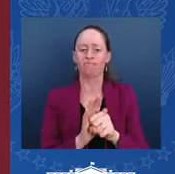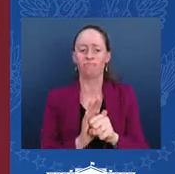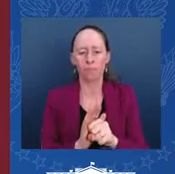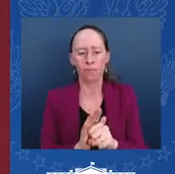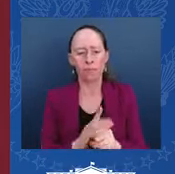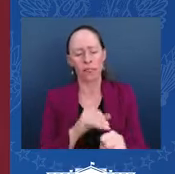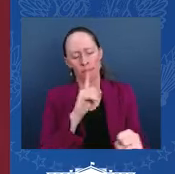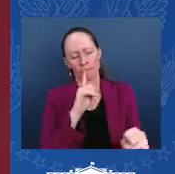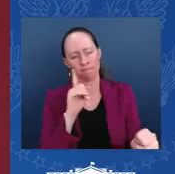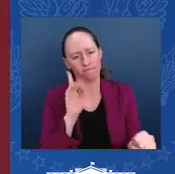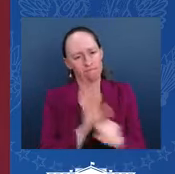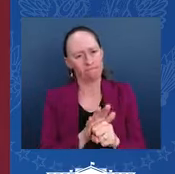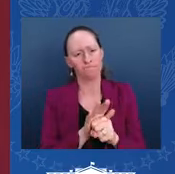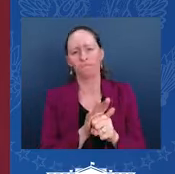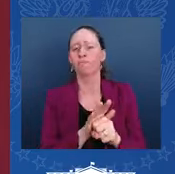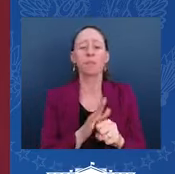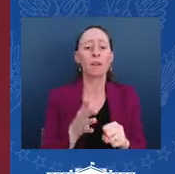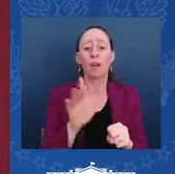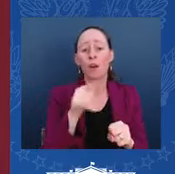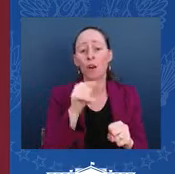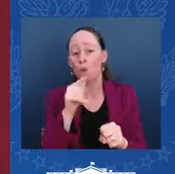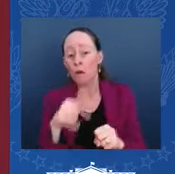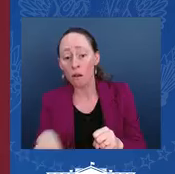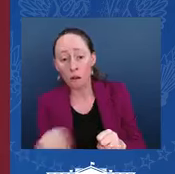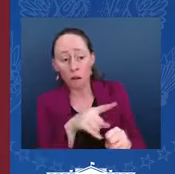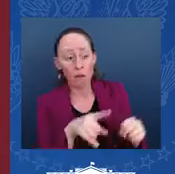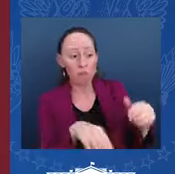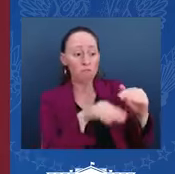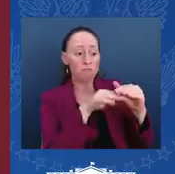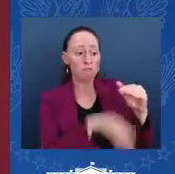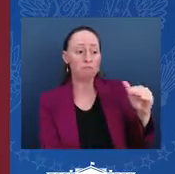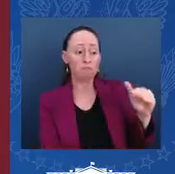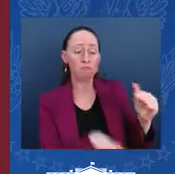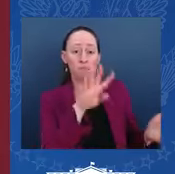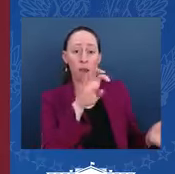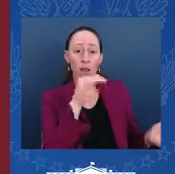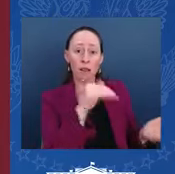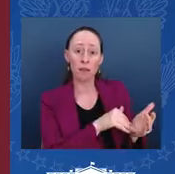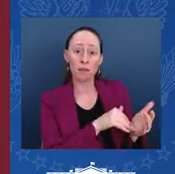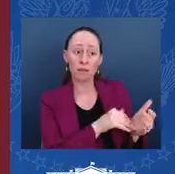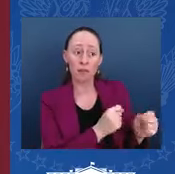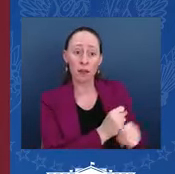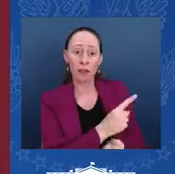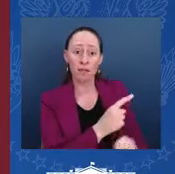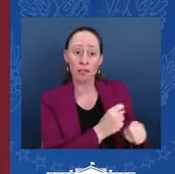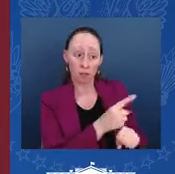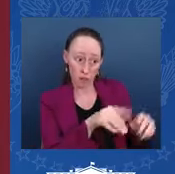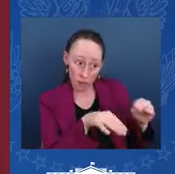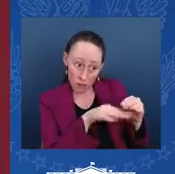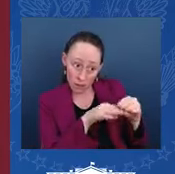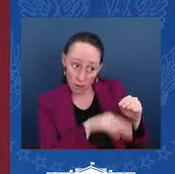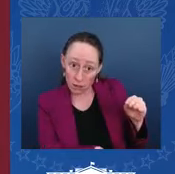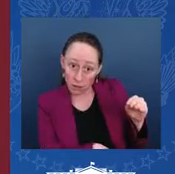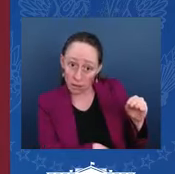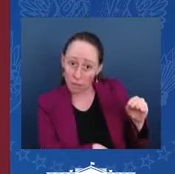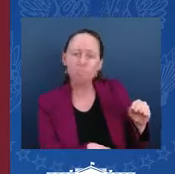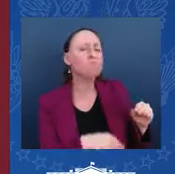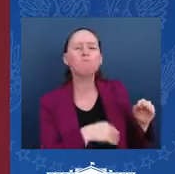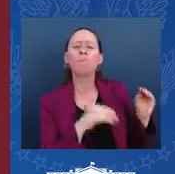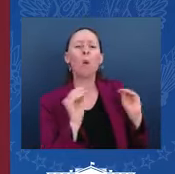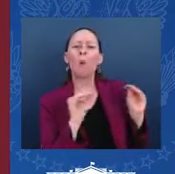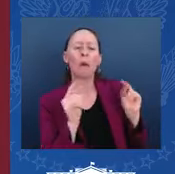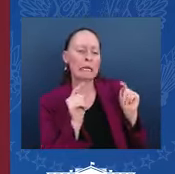than $400,000 a year, which is really high, will pay a single additional penny in federal taxes, not a single